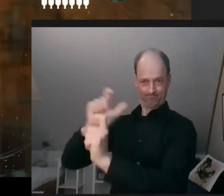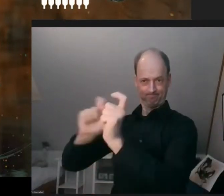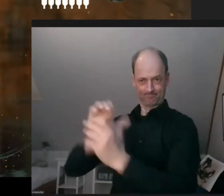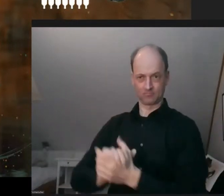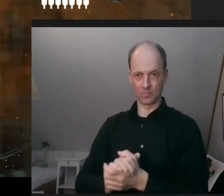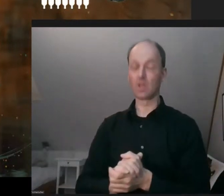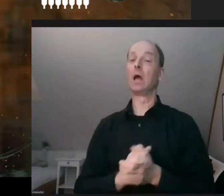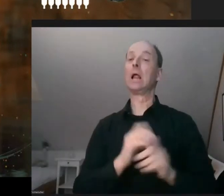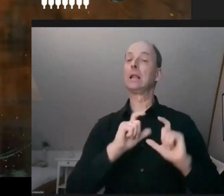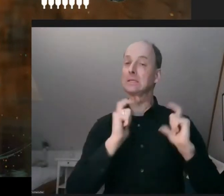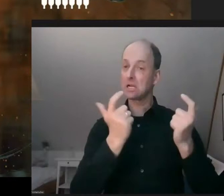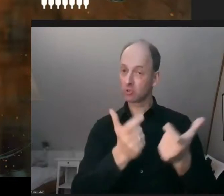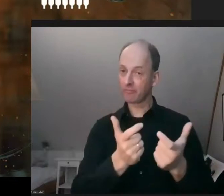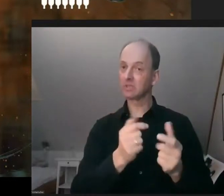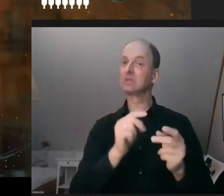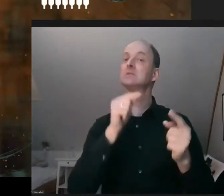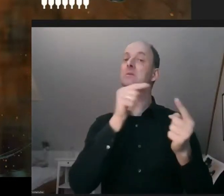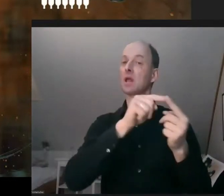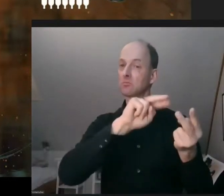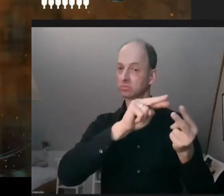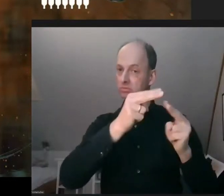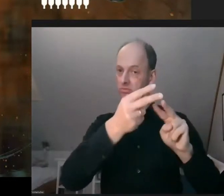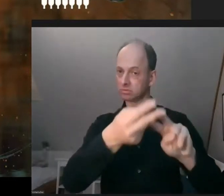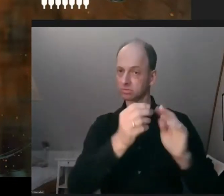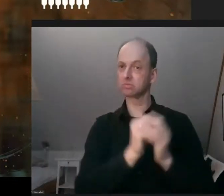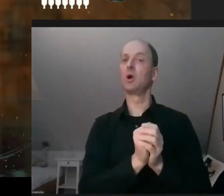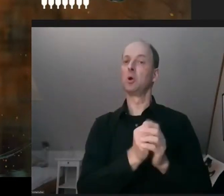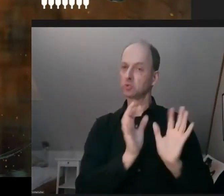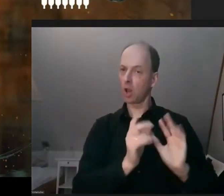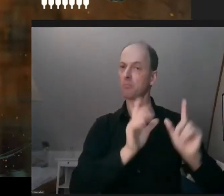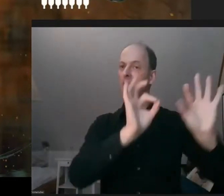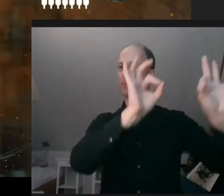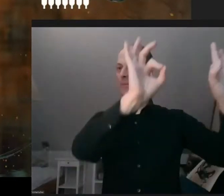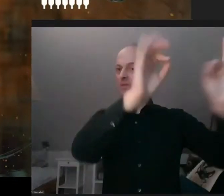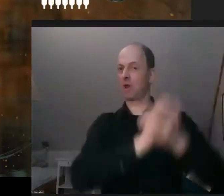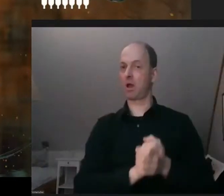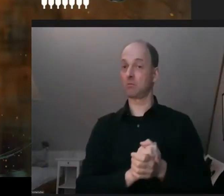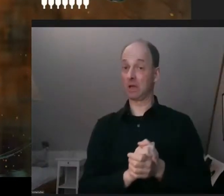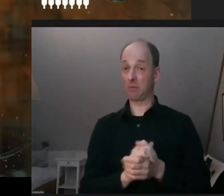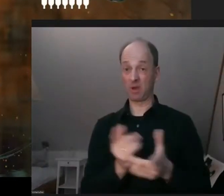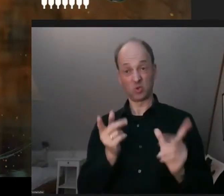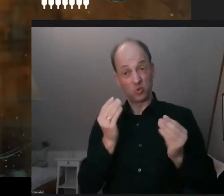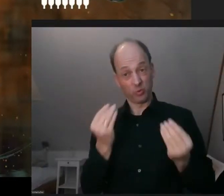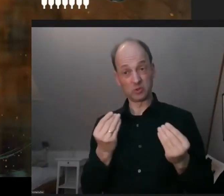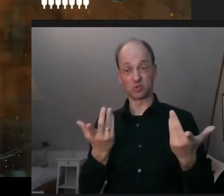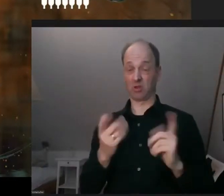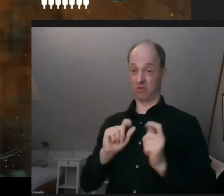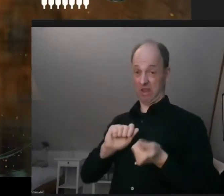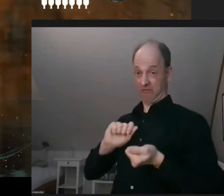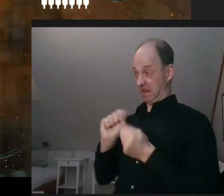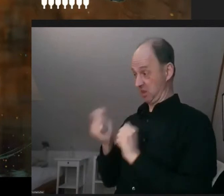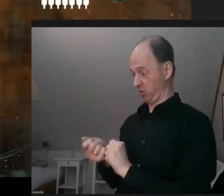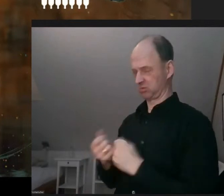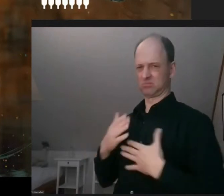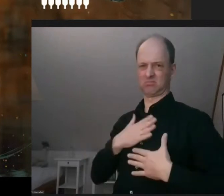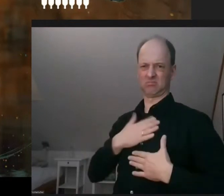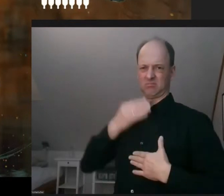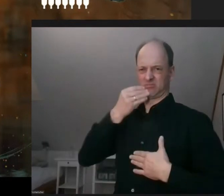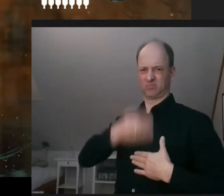change the society and you need to improve the society, and transformation basically for human beings is